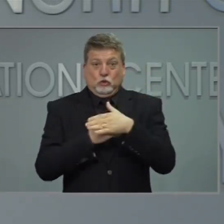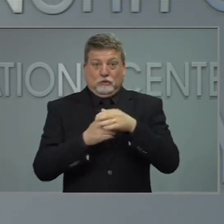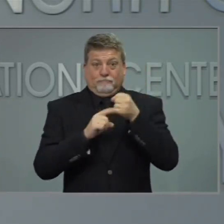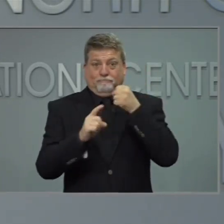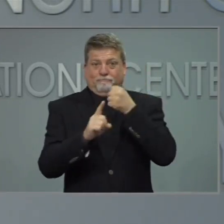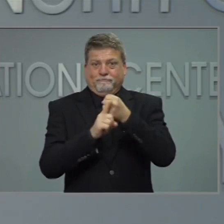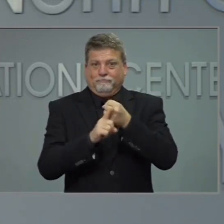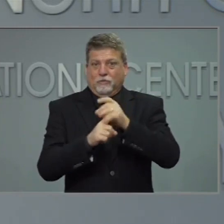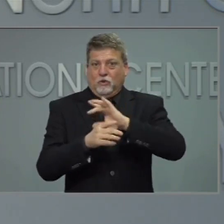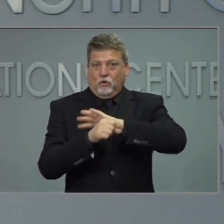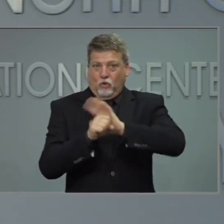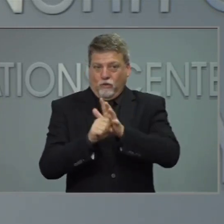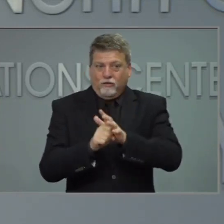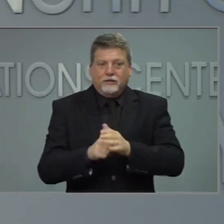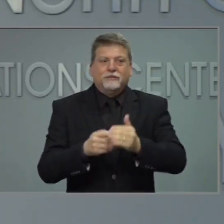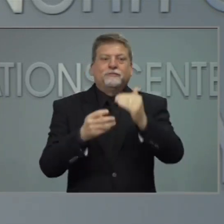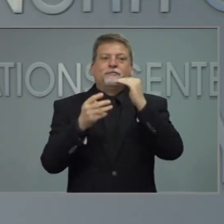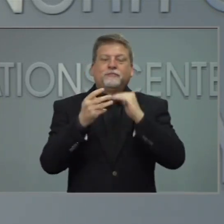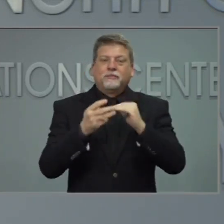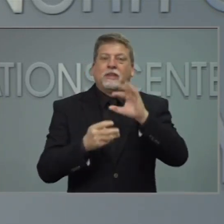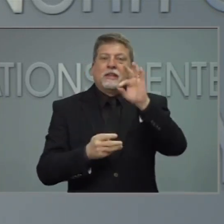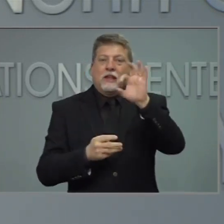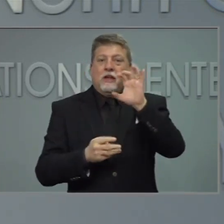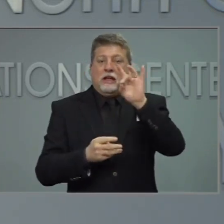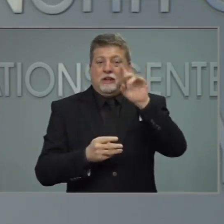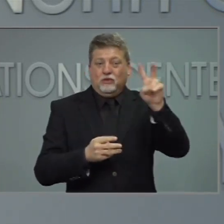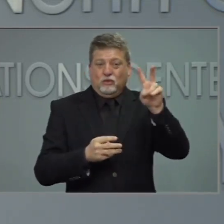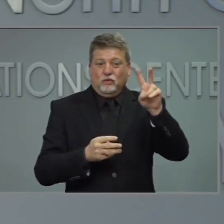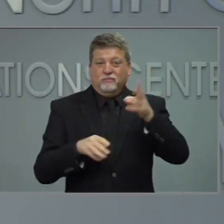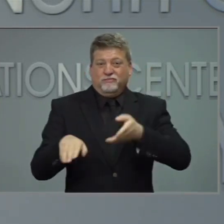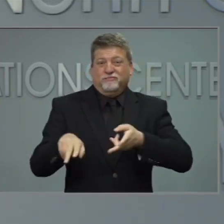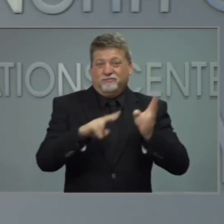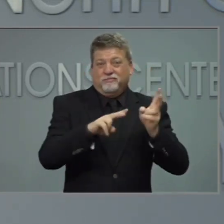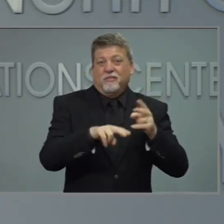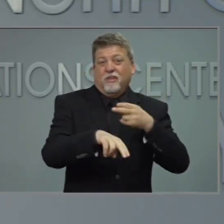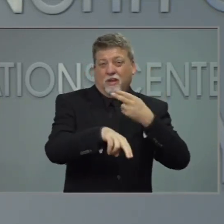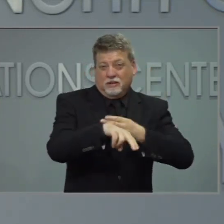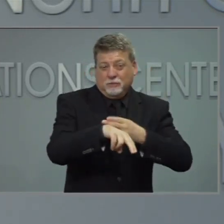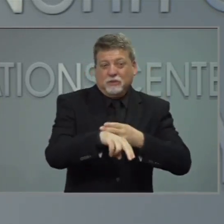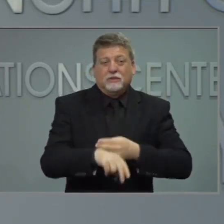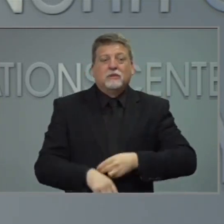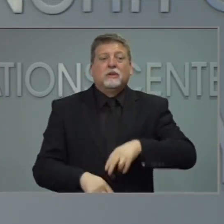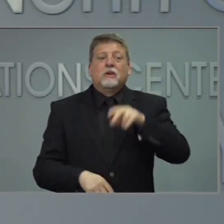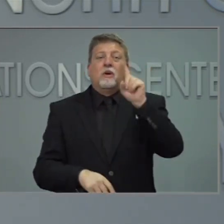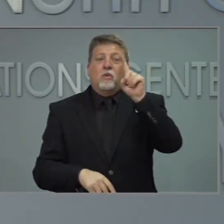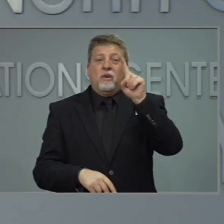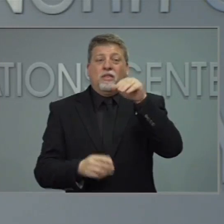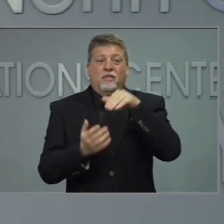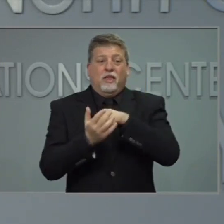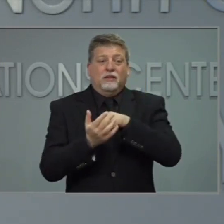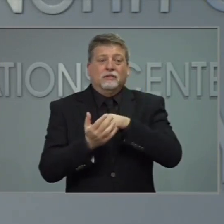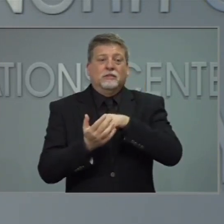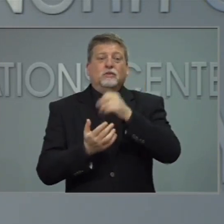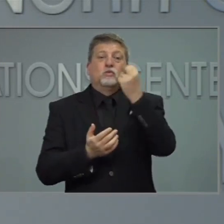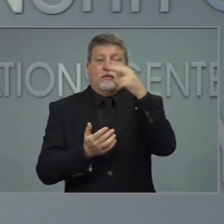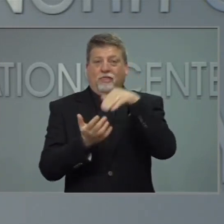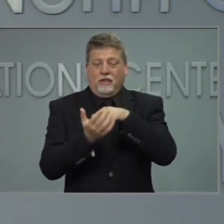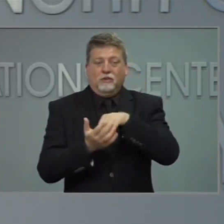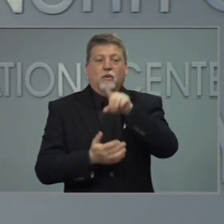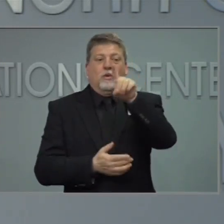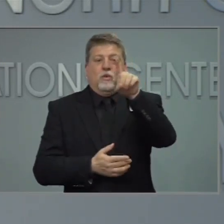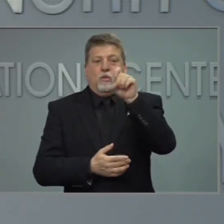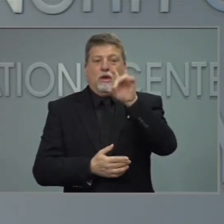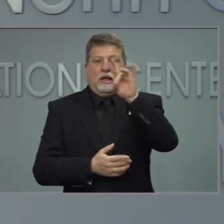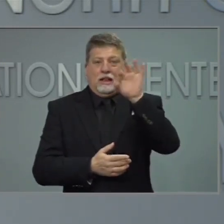12,189 people who've died. Our prayers are with those who've lost loved ones or who are battling this virus. This week